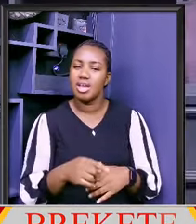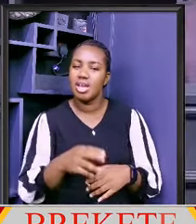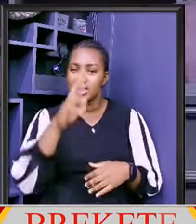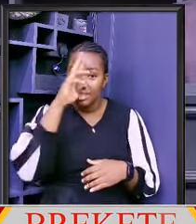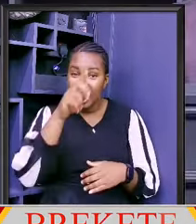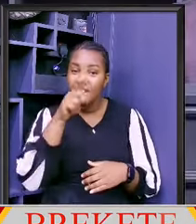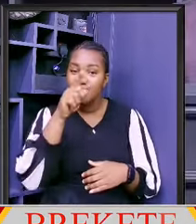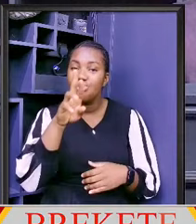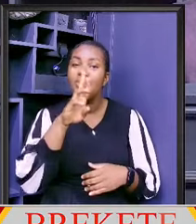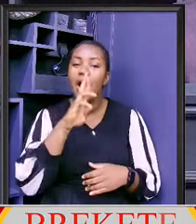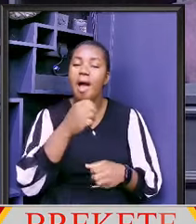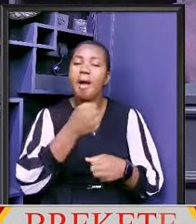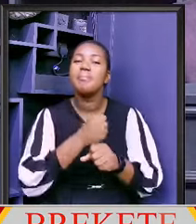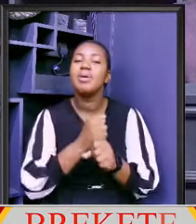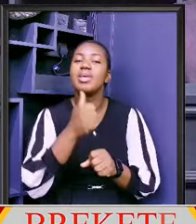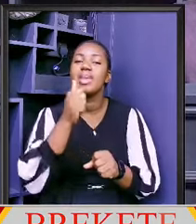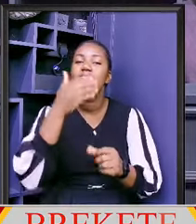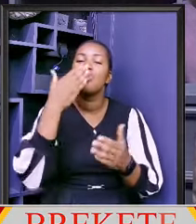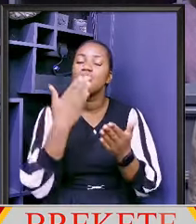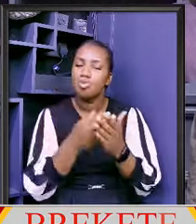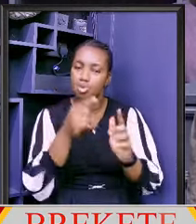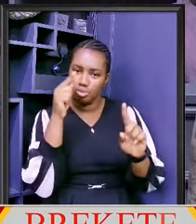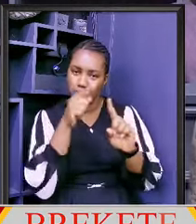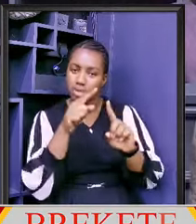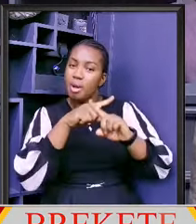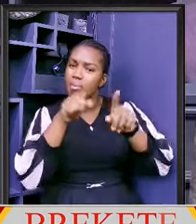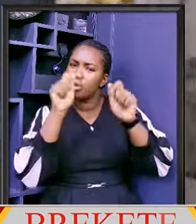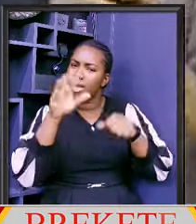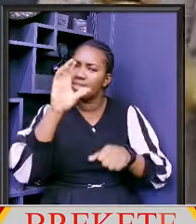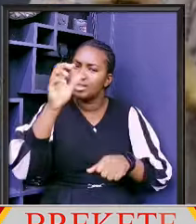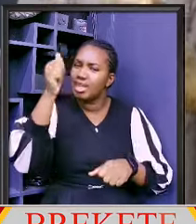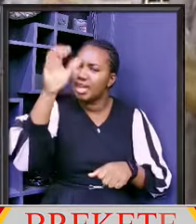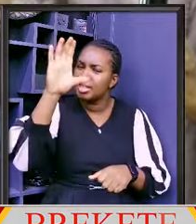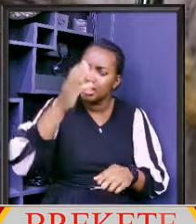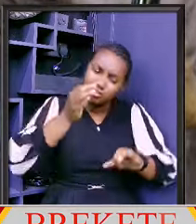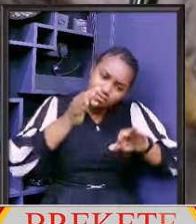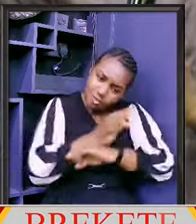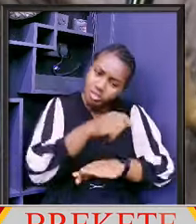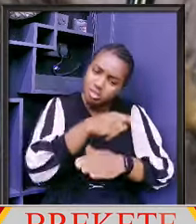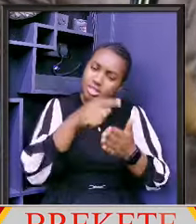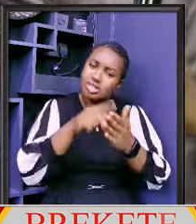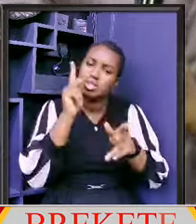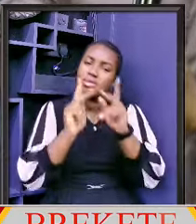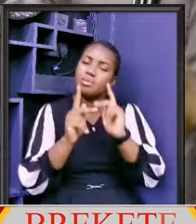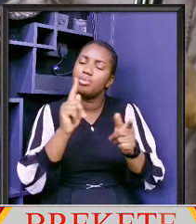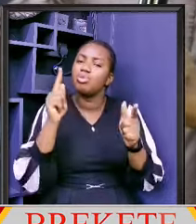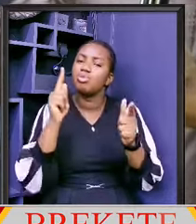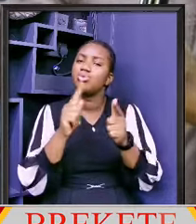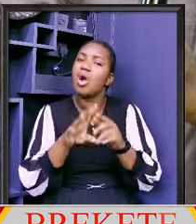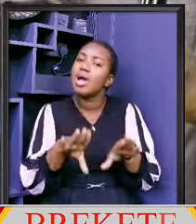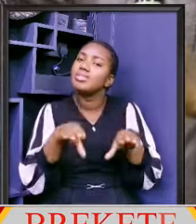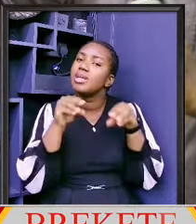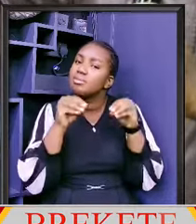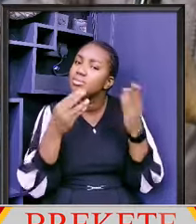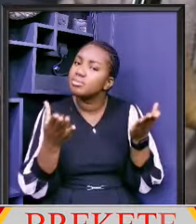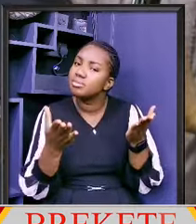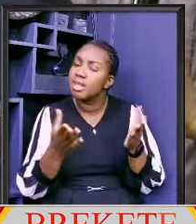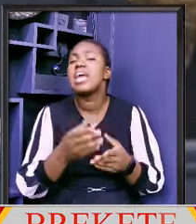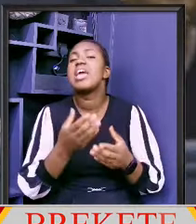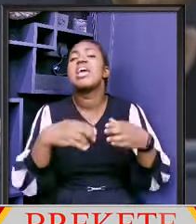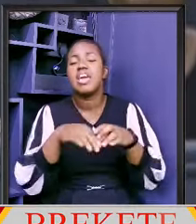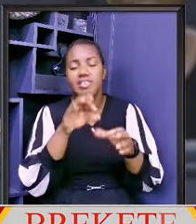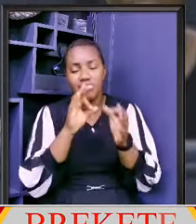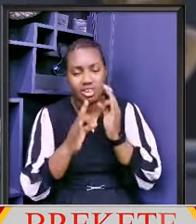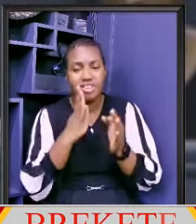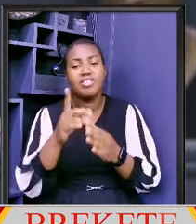force these people to comply? No. What I mean, they should cancel the certificate. Even if they